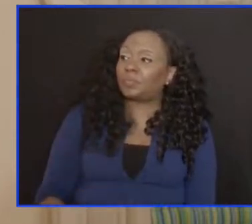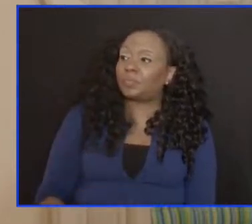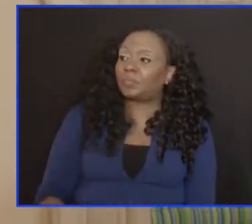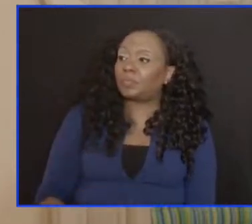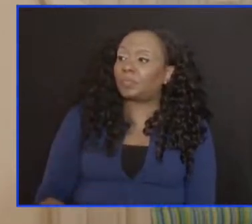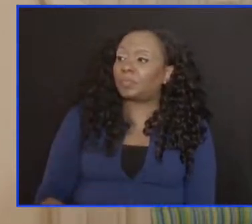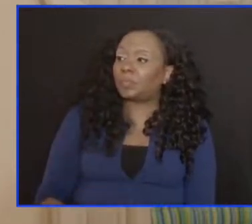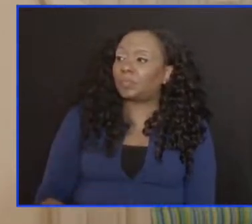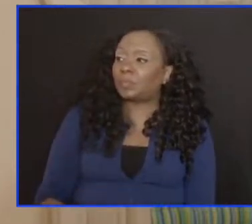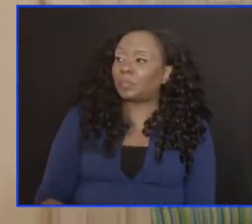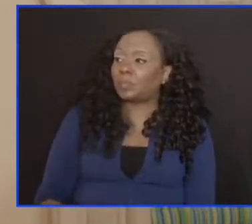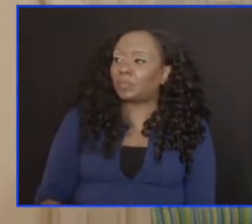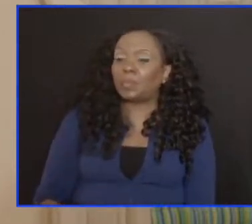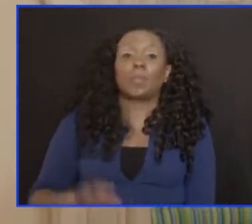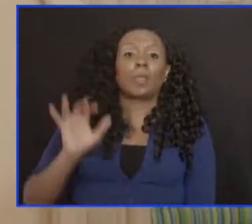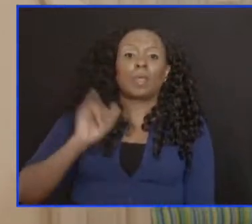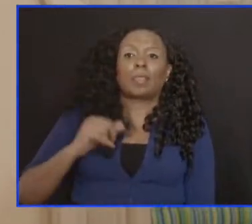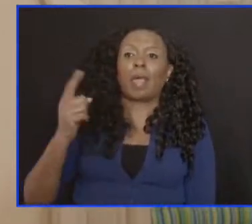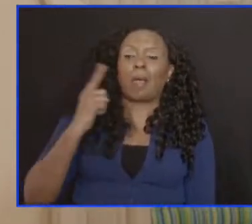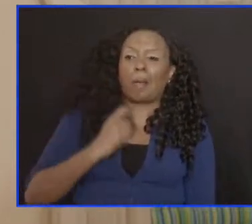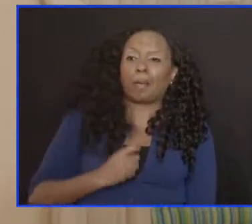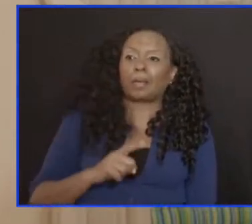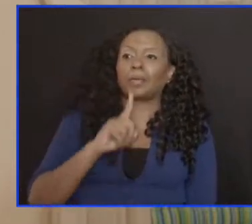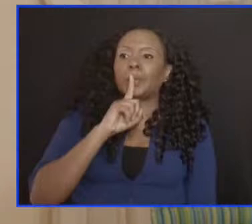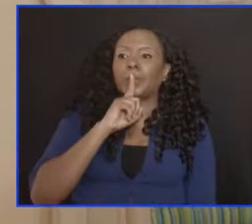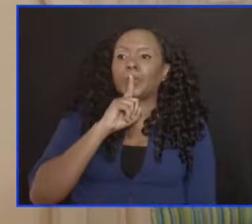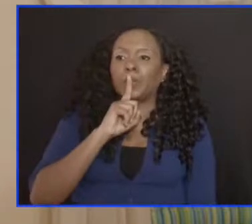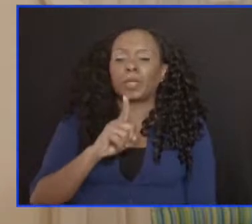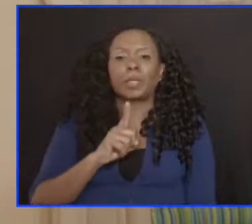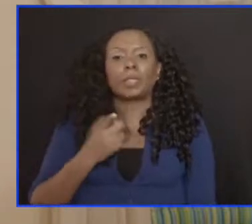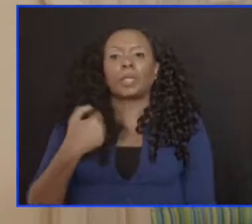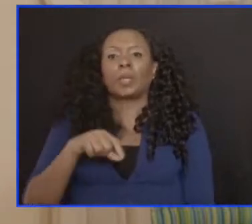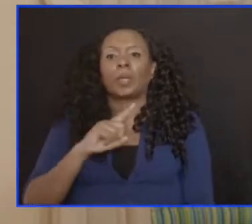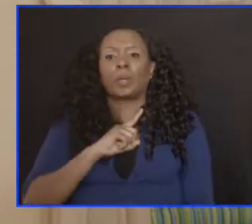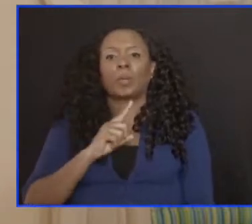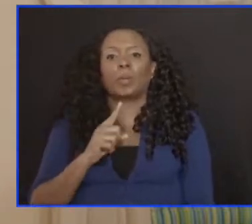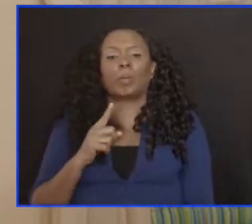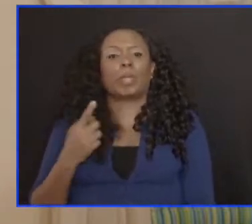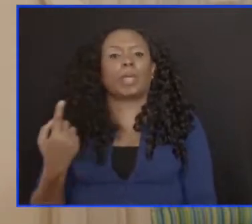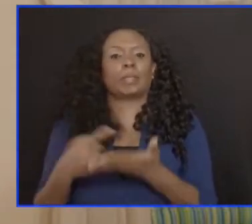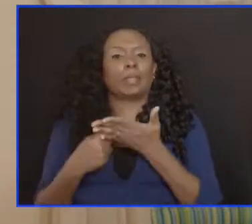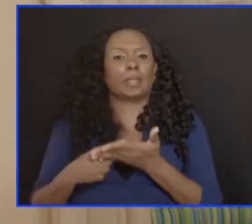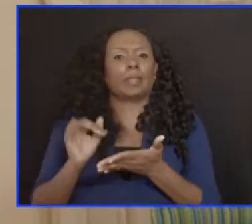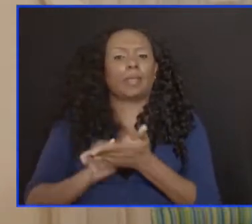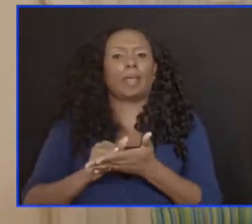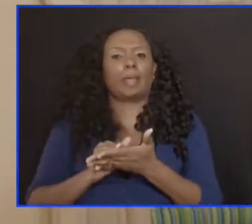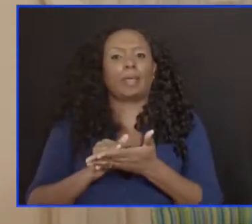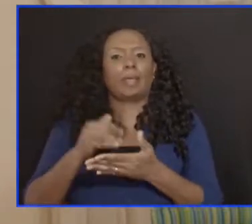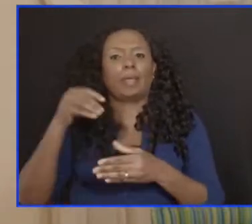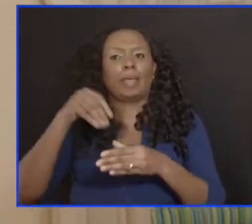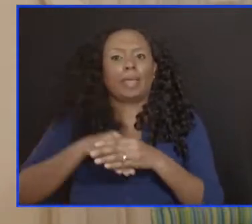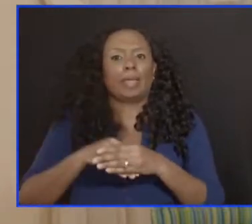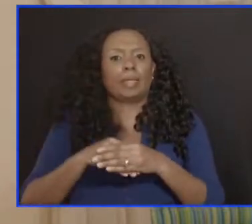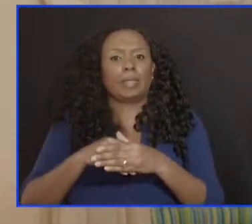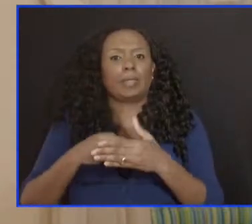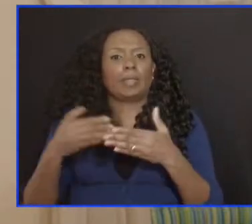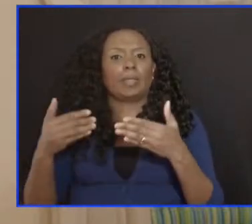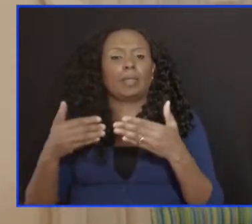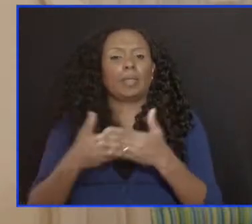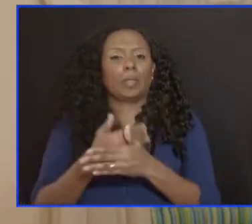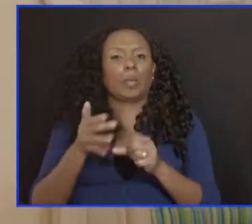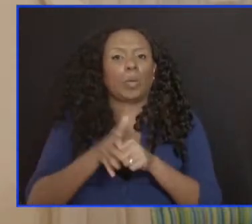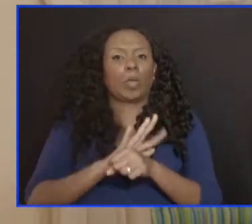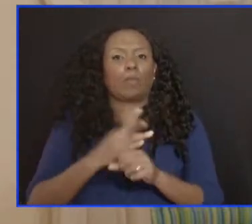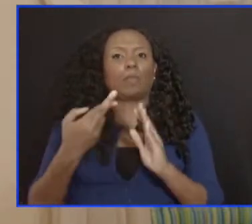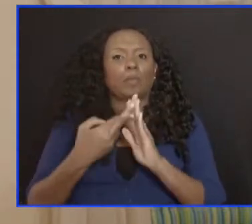peripheral to the discussion on routine quarantine, and in fact is being addressed in the directives that come out. And